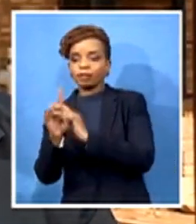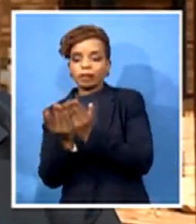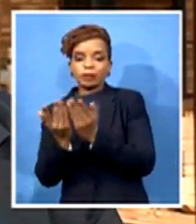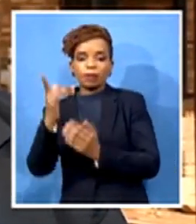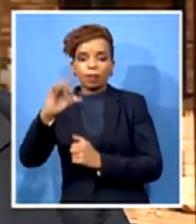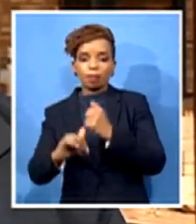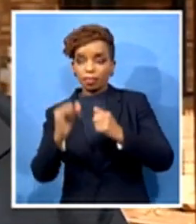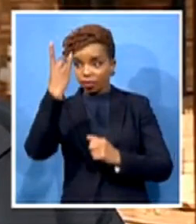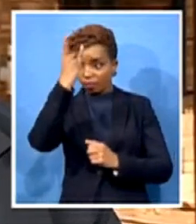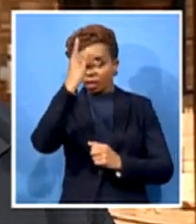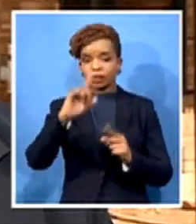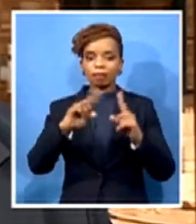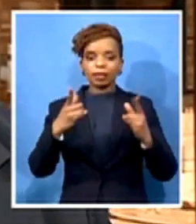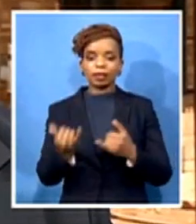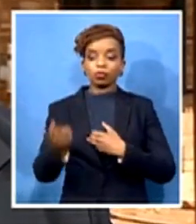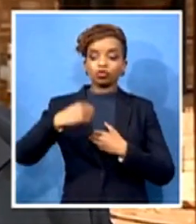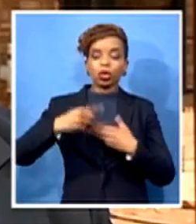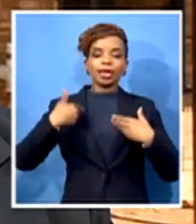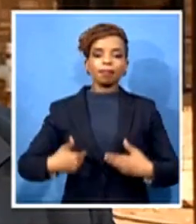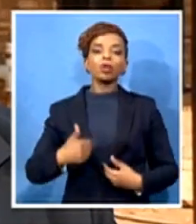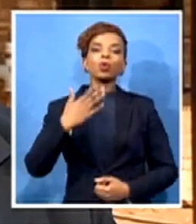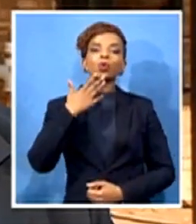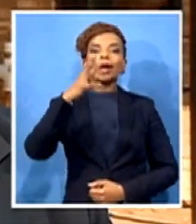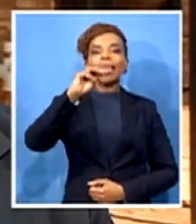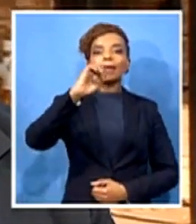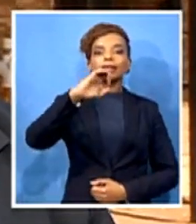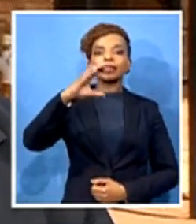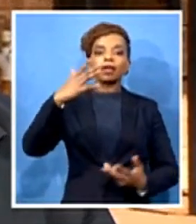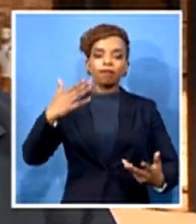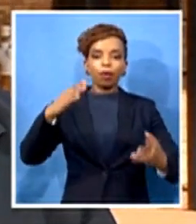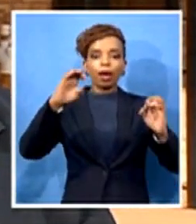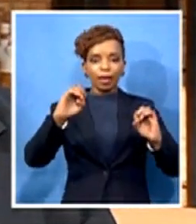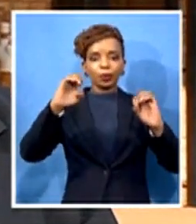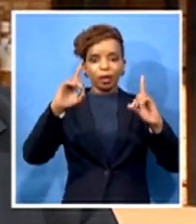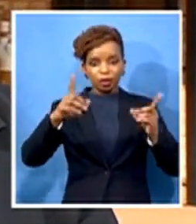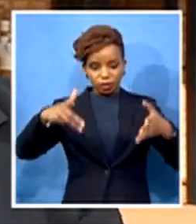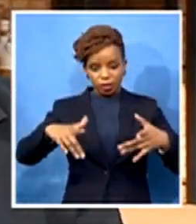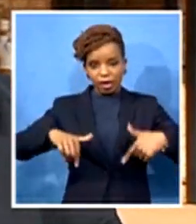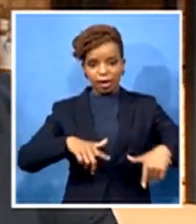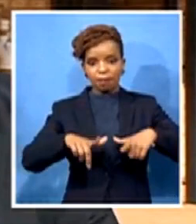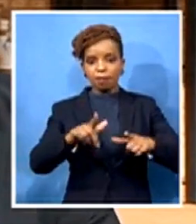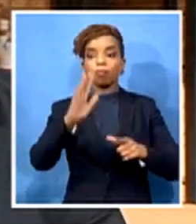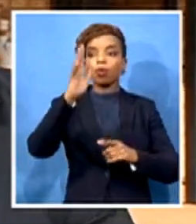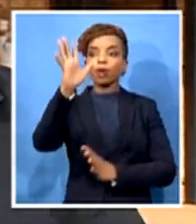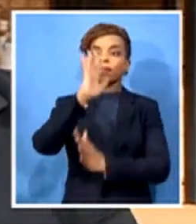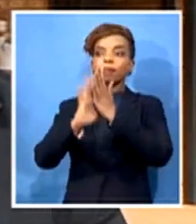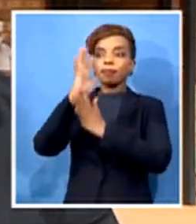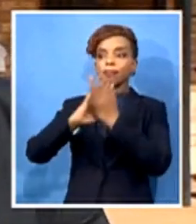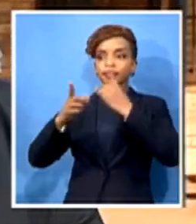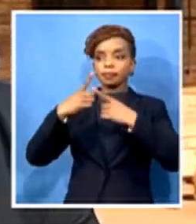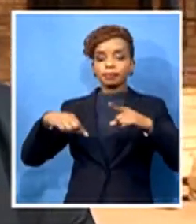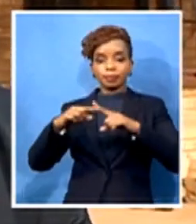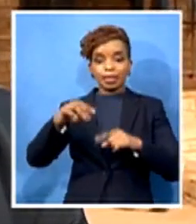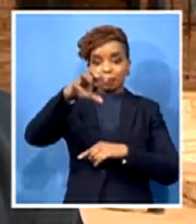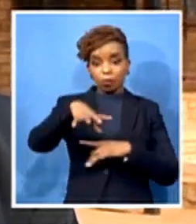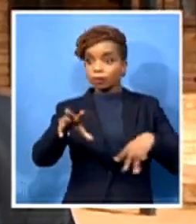Education in Limpopo, and she's going to just tell us a little bit about, you know, the state of readiness of the province, considering that it's quite